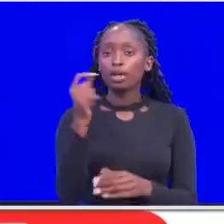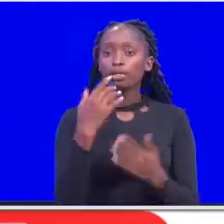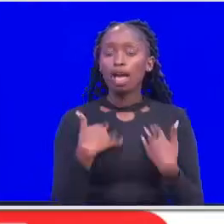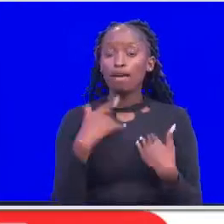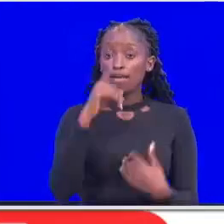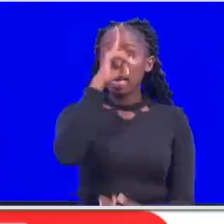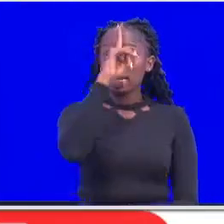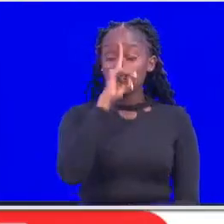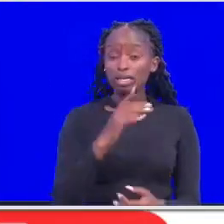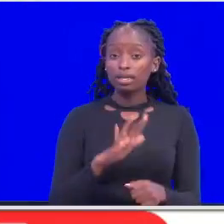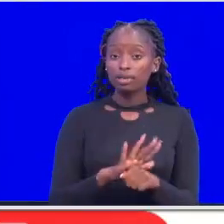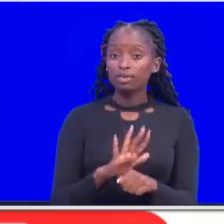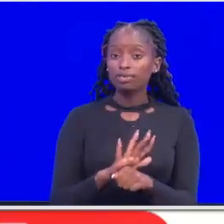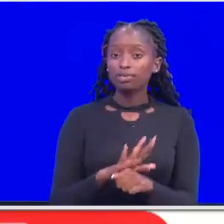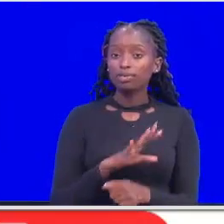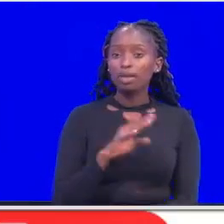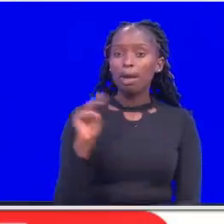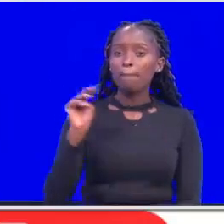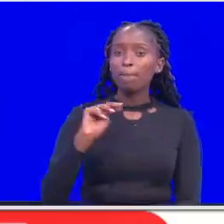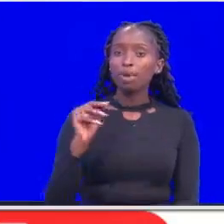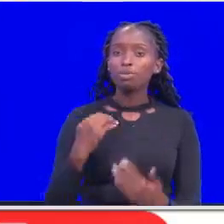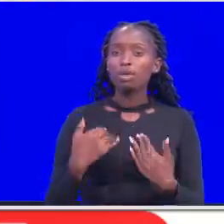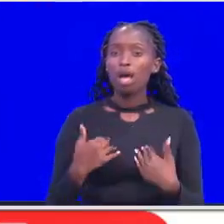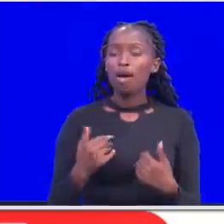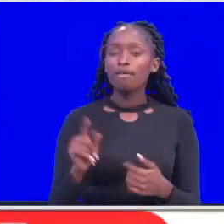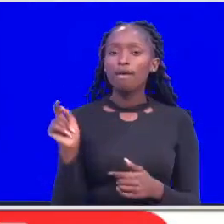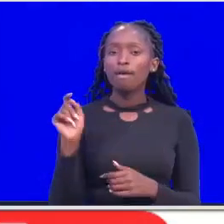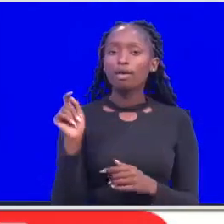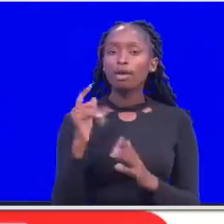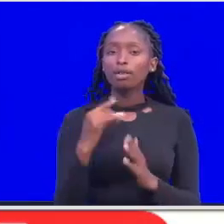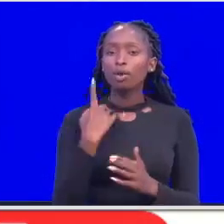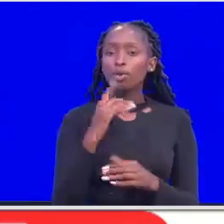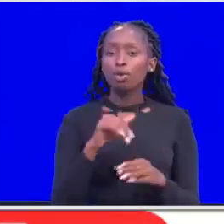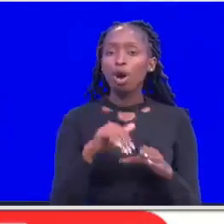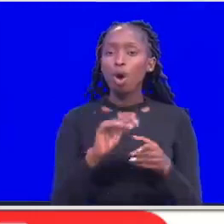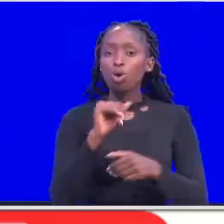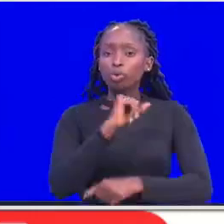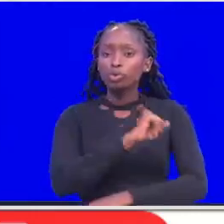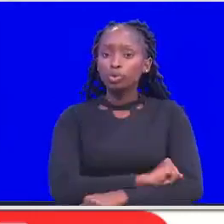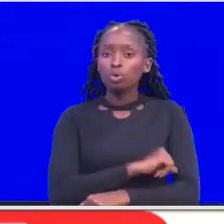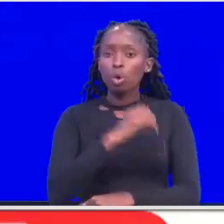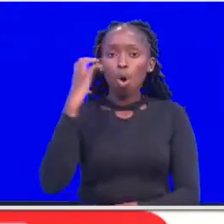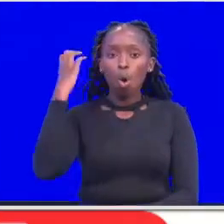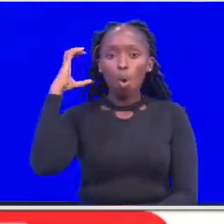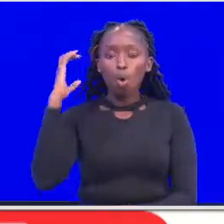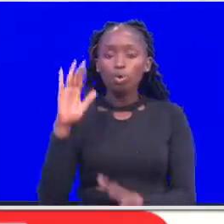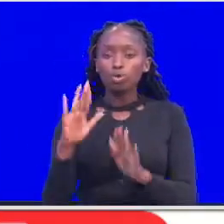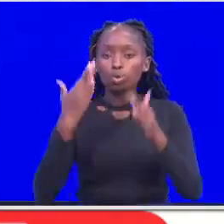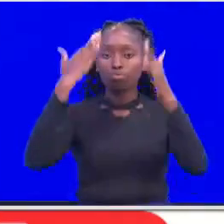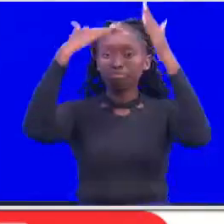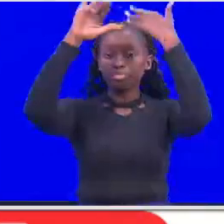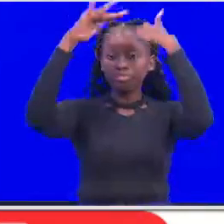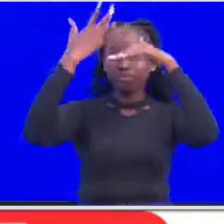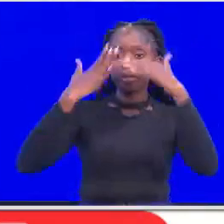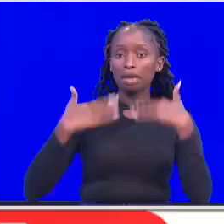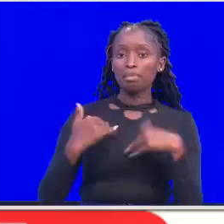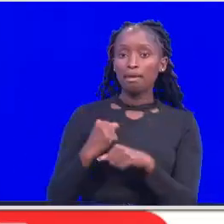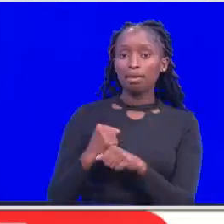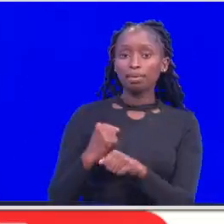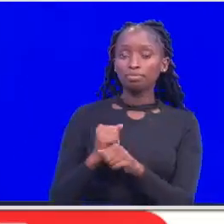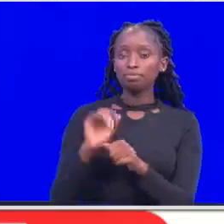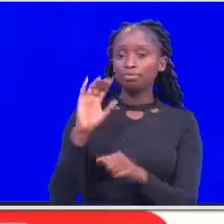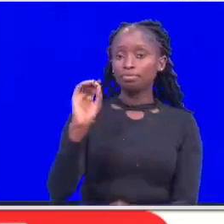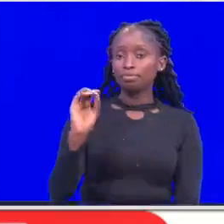millions of young people in Kenya out of school, out of college, out of university. They don't have jobs. And we have to